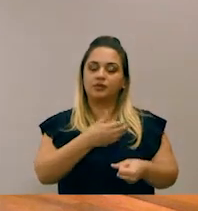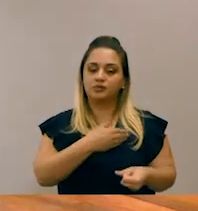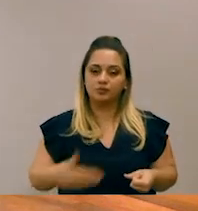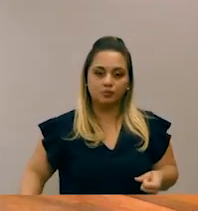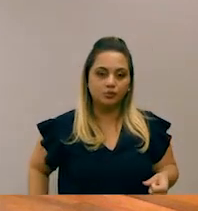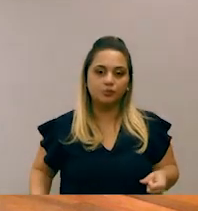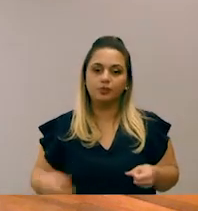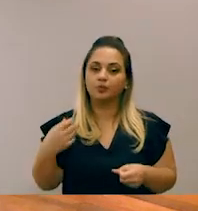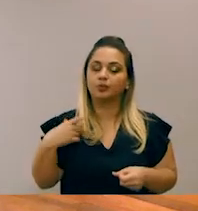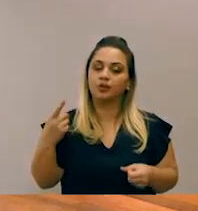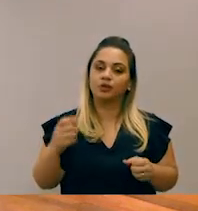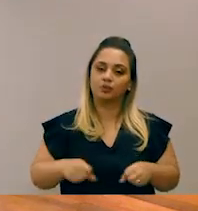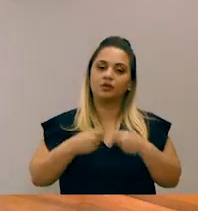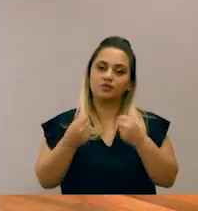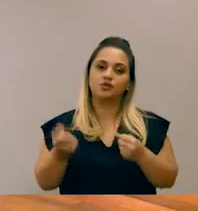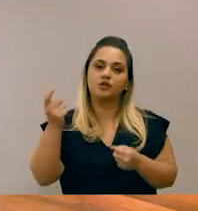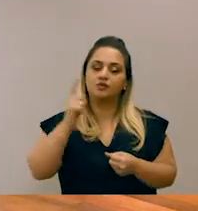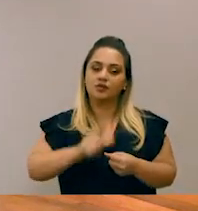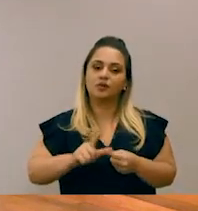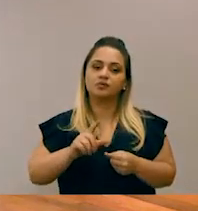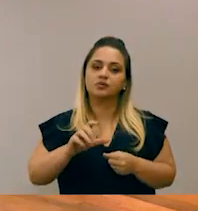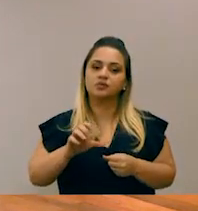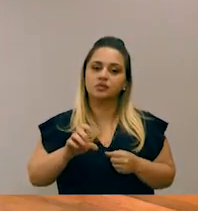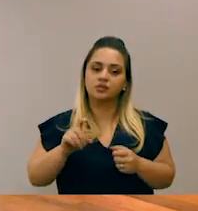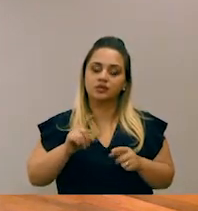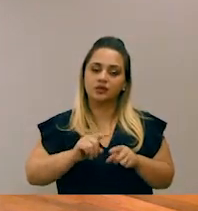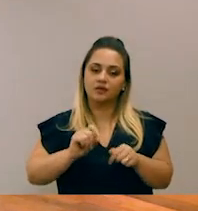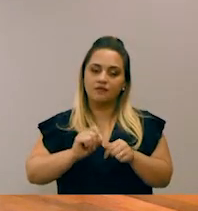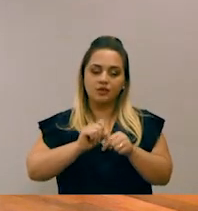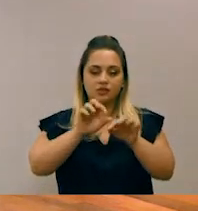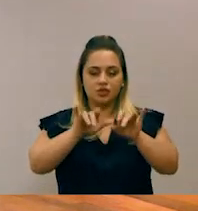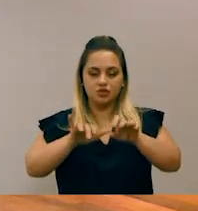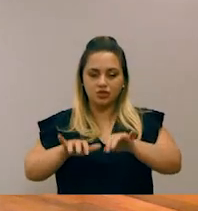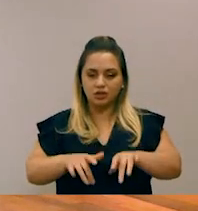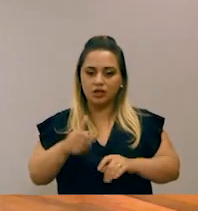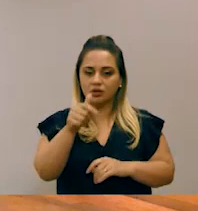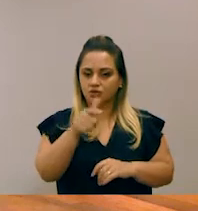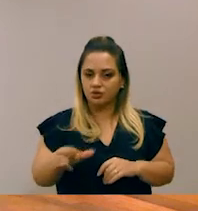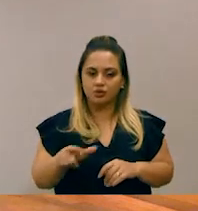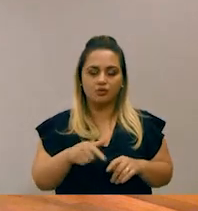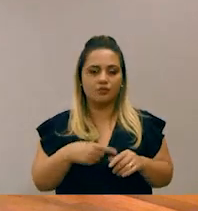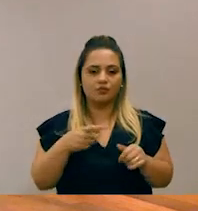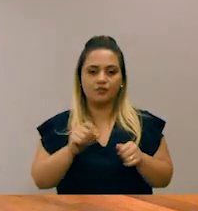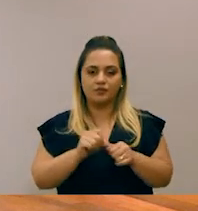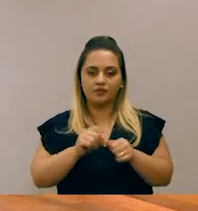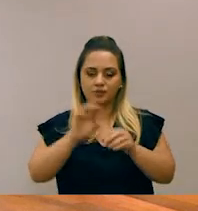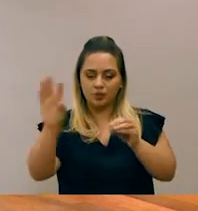it's going to be able to complement the content. And